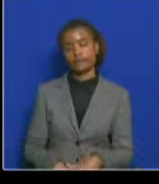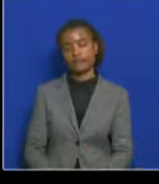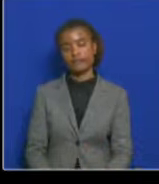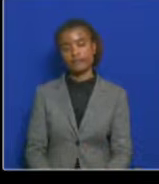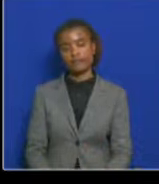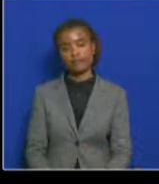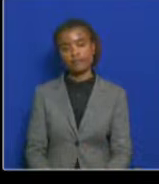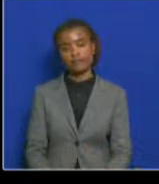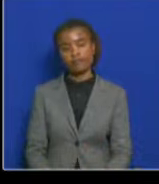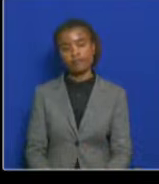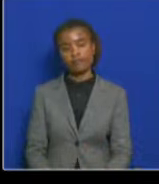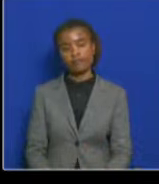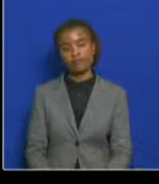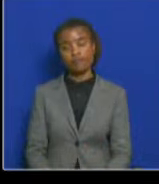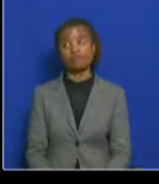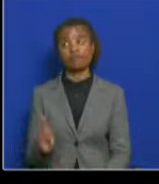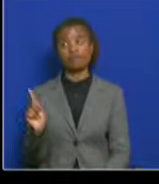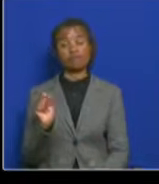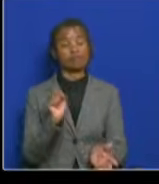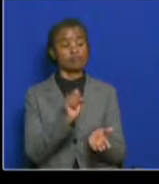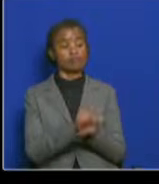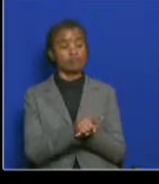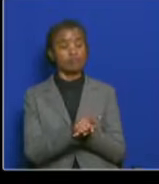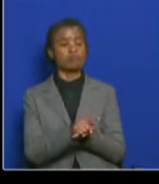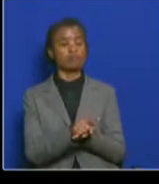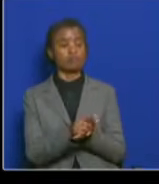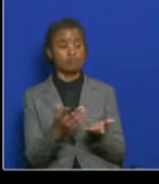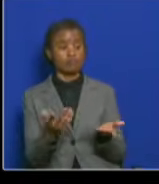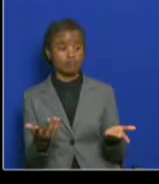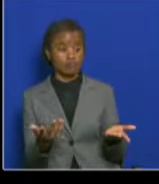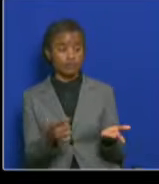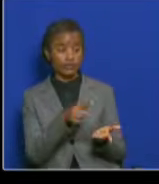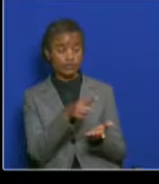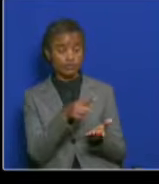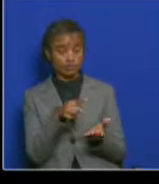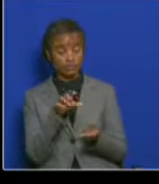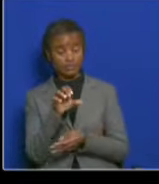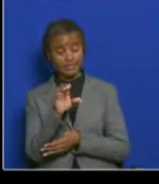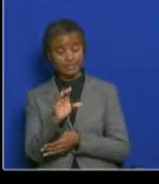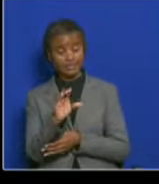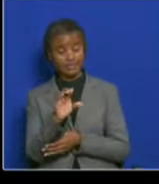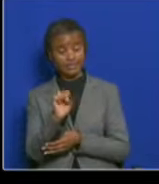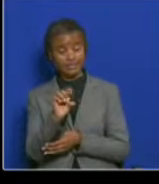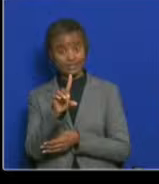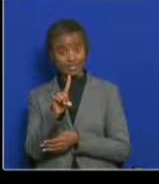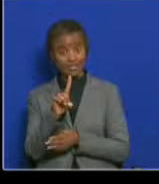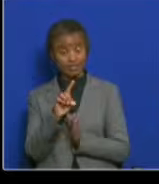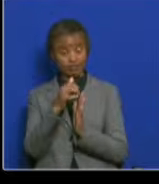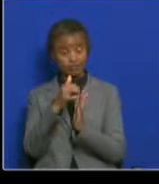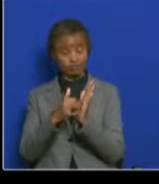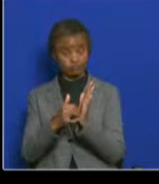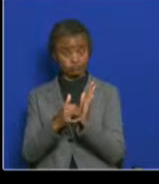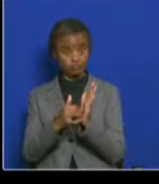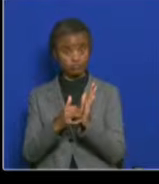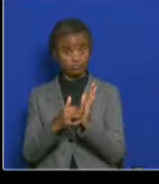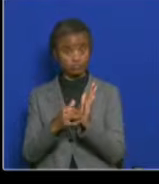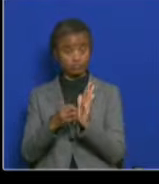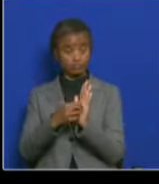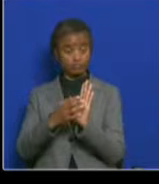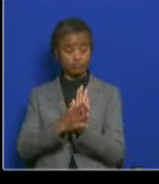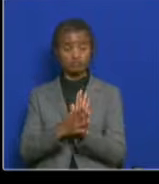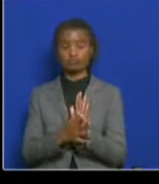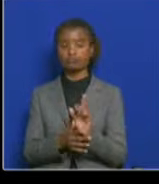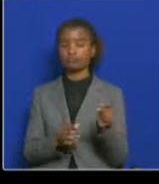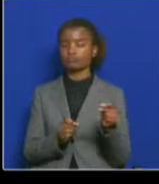And General Khan responds, are you on CSD? Mr. Sayed says, what's that? Now, we